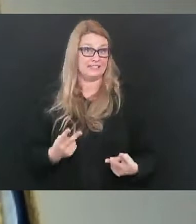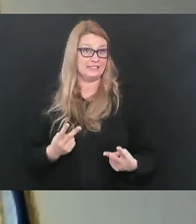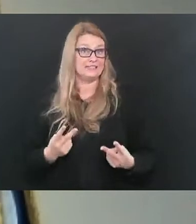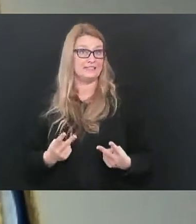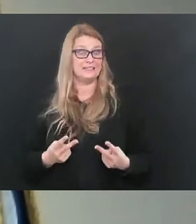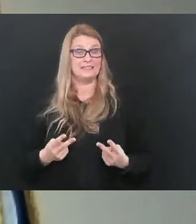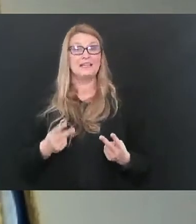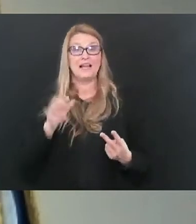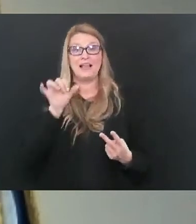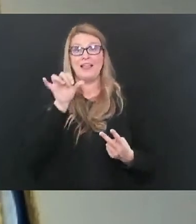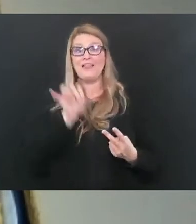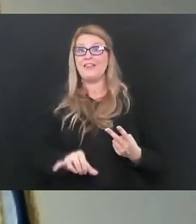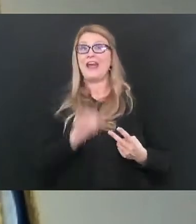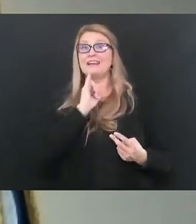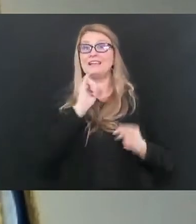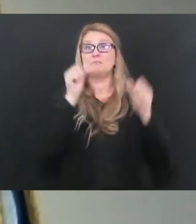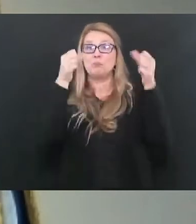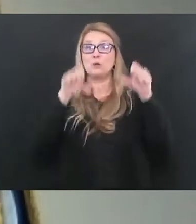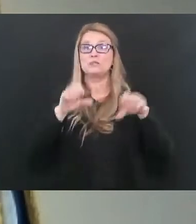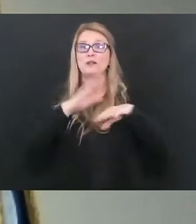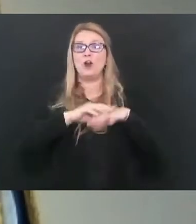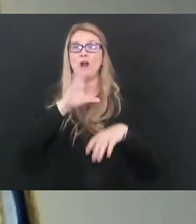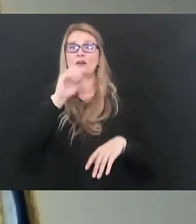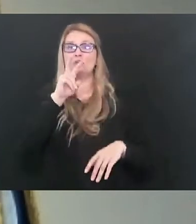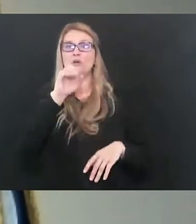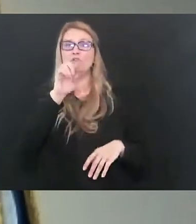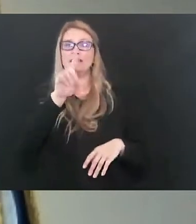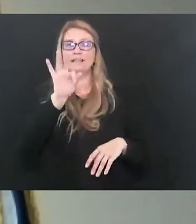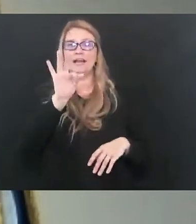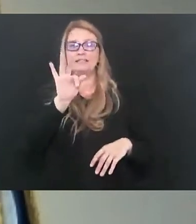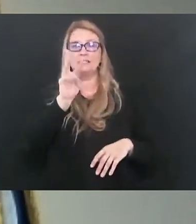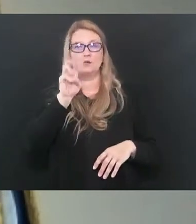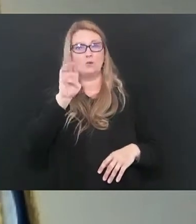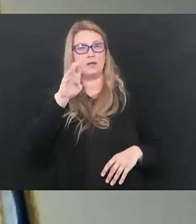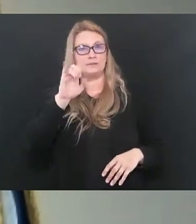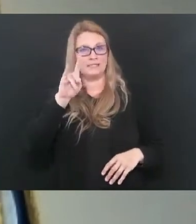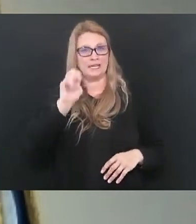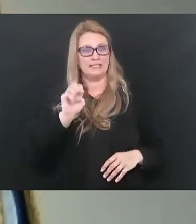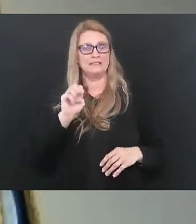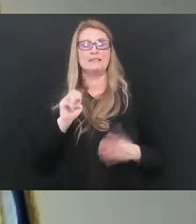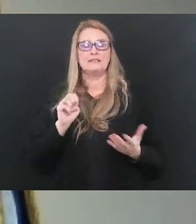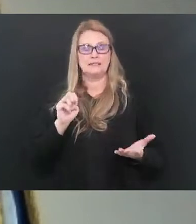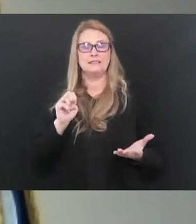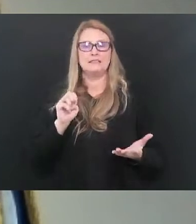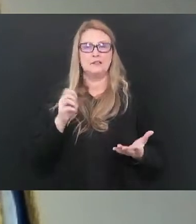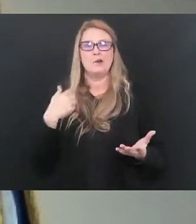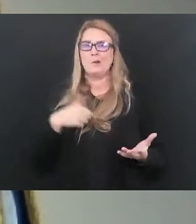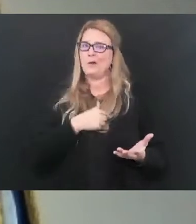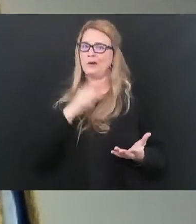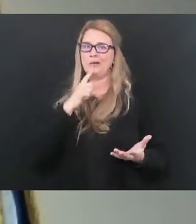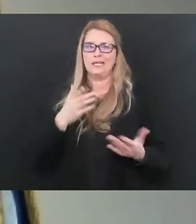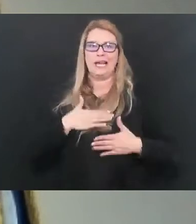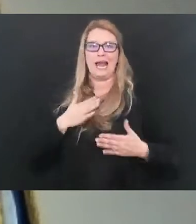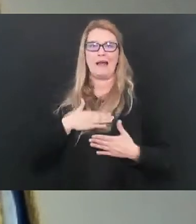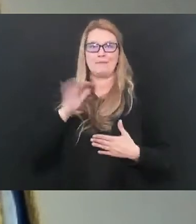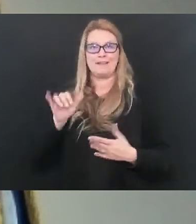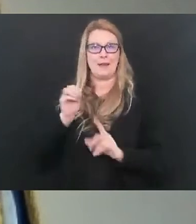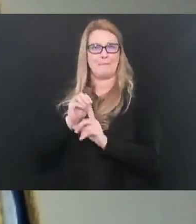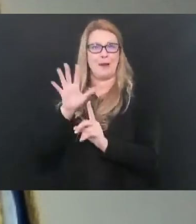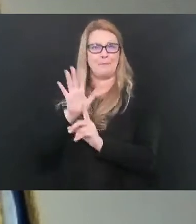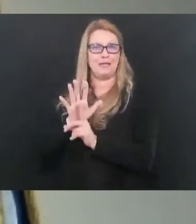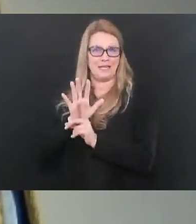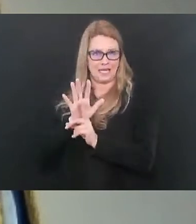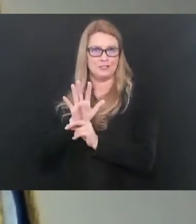guidance is posted on the COVID-19 website. We're so glad that this population who has been at highest risk for